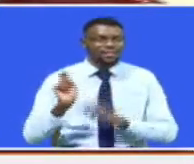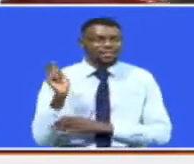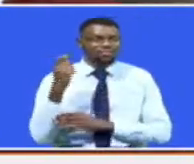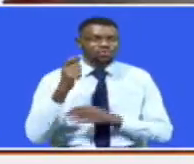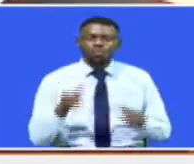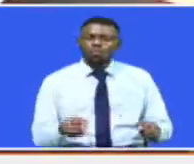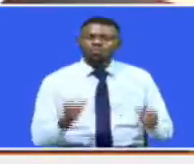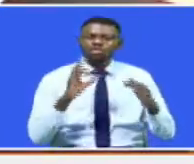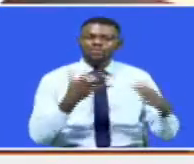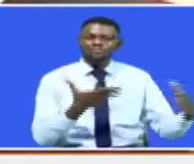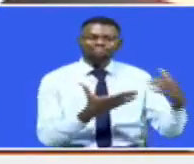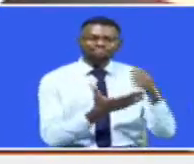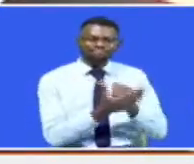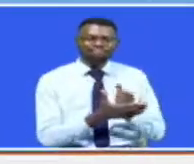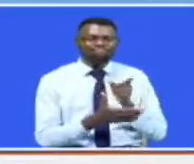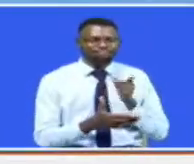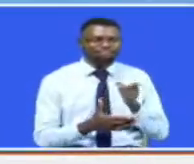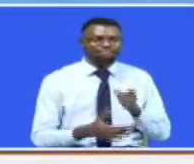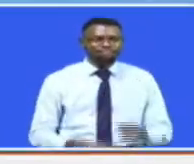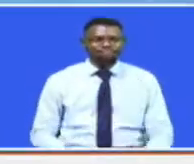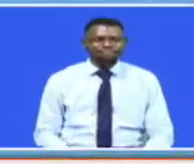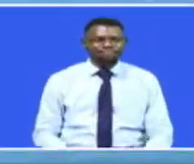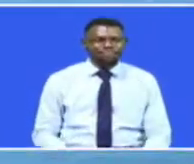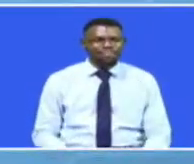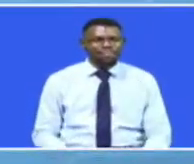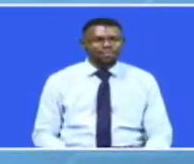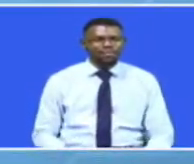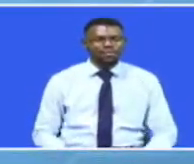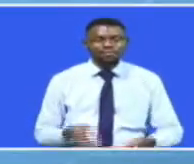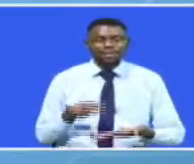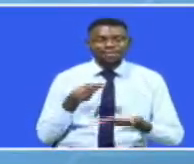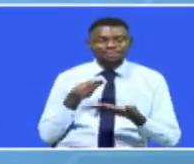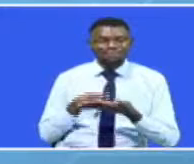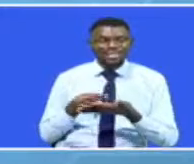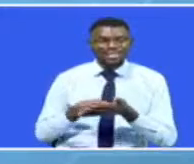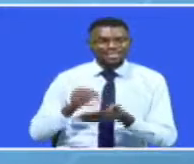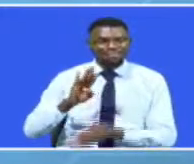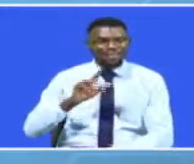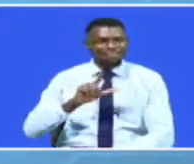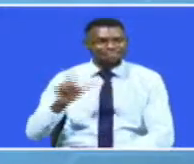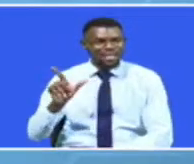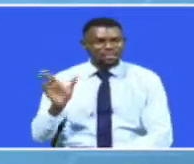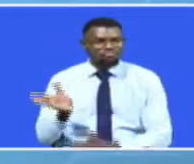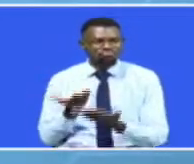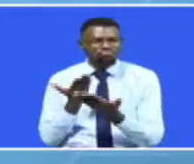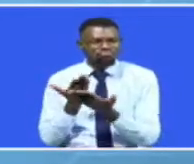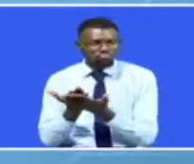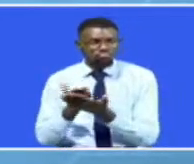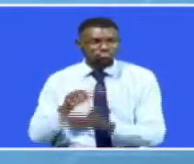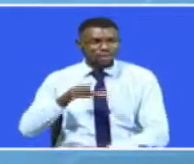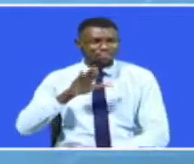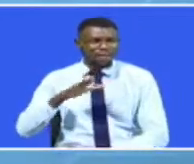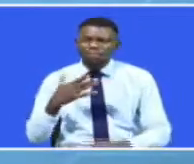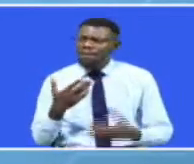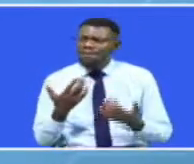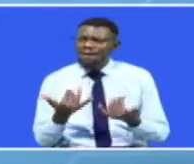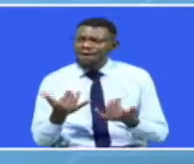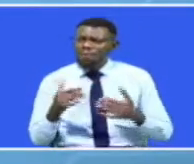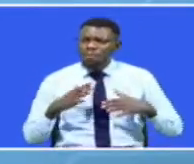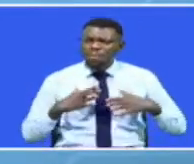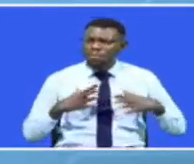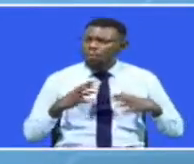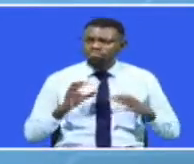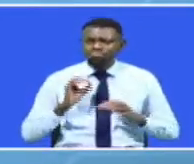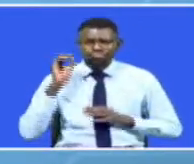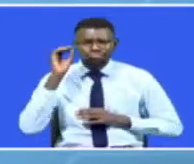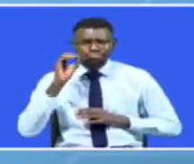position will. The finance bill that is due before Parliament for debate has continued to draw mixed reactions